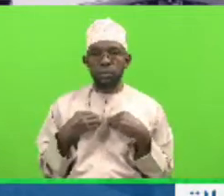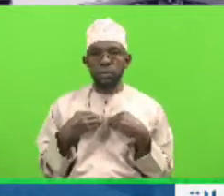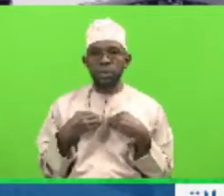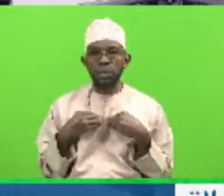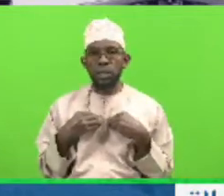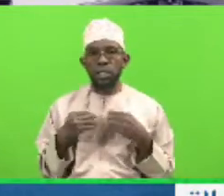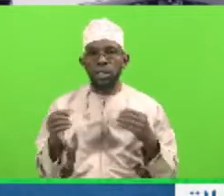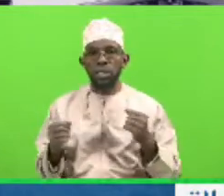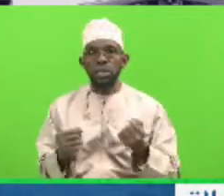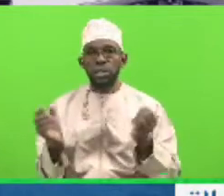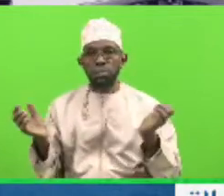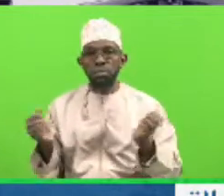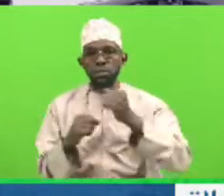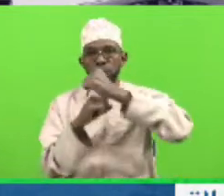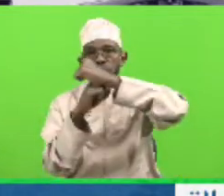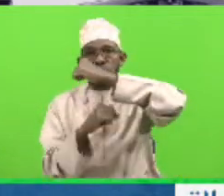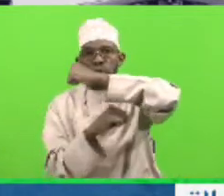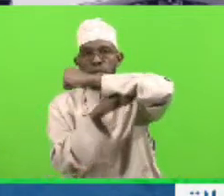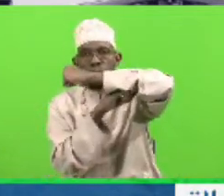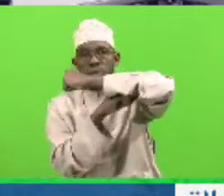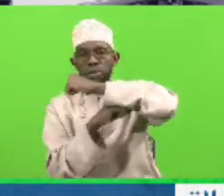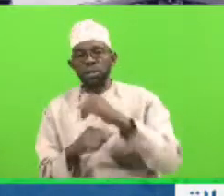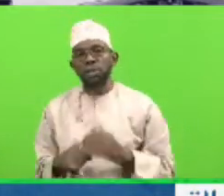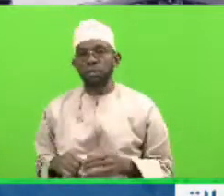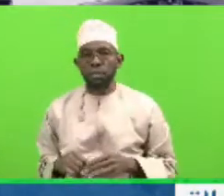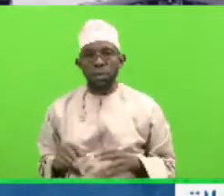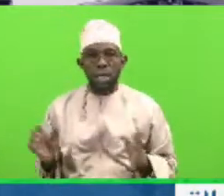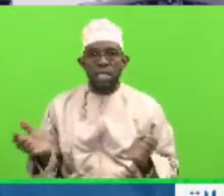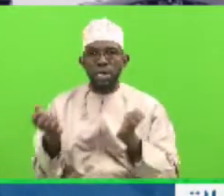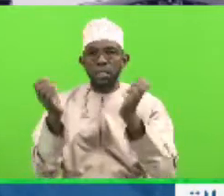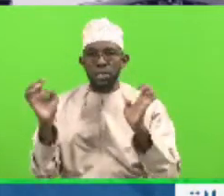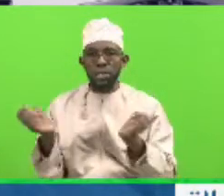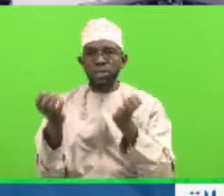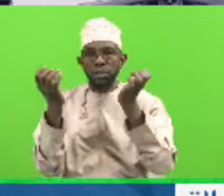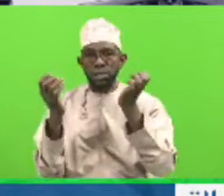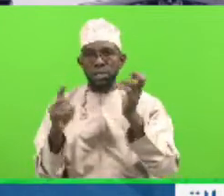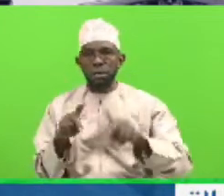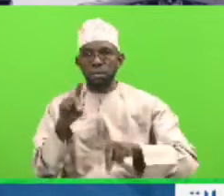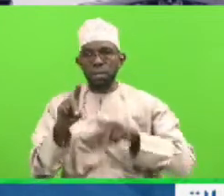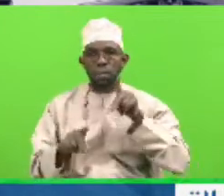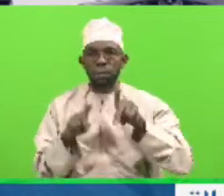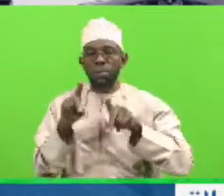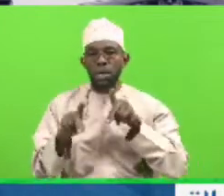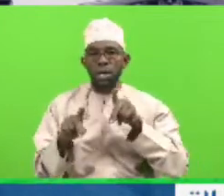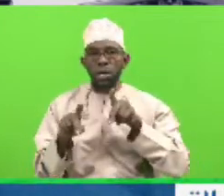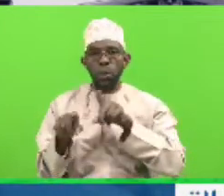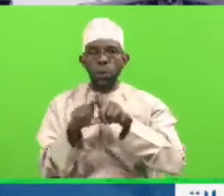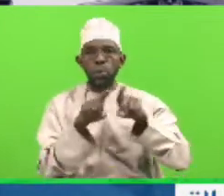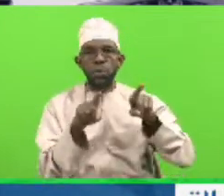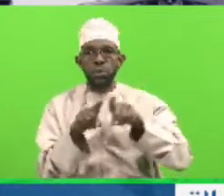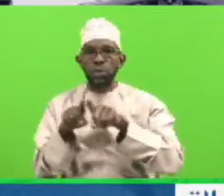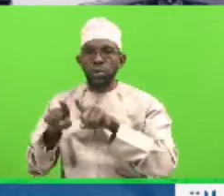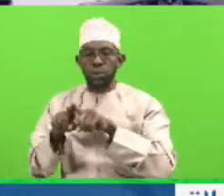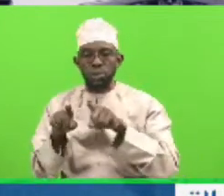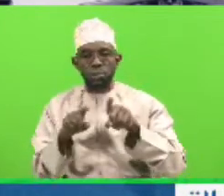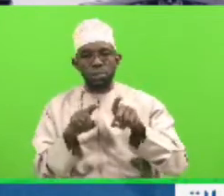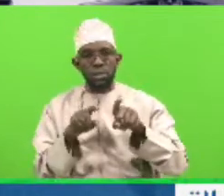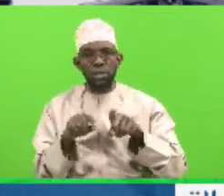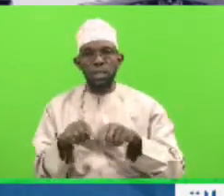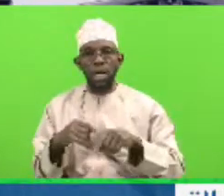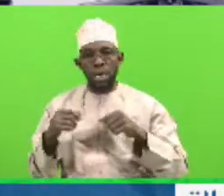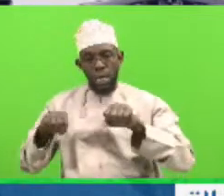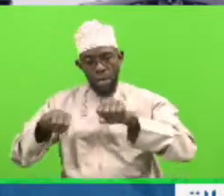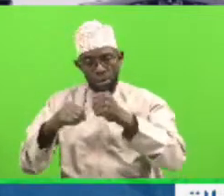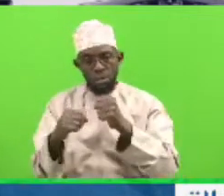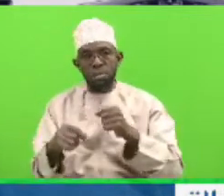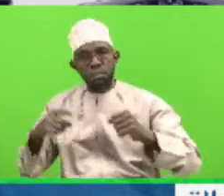Because she supported it. Because she encouraged it. Because she also facilitated it. Allah